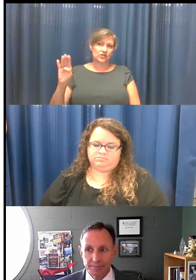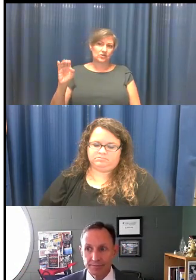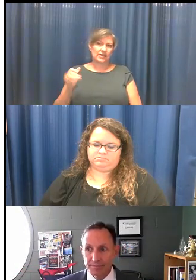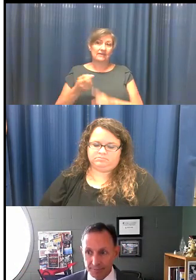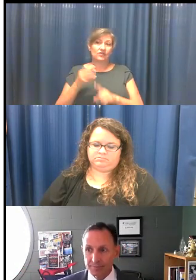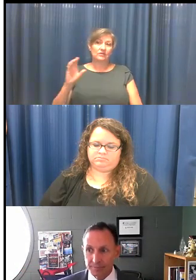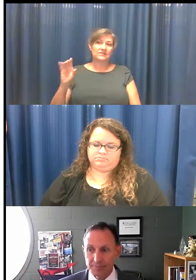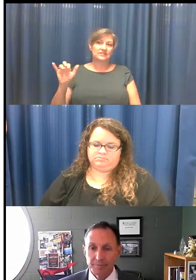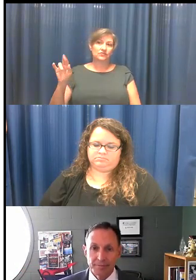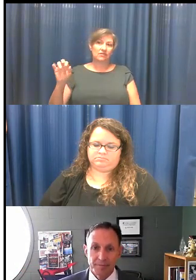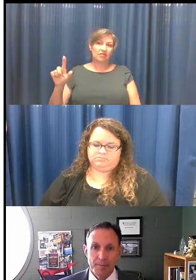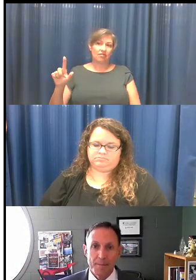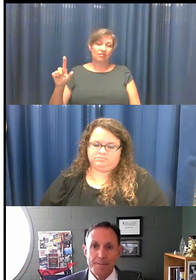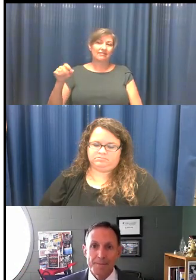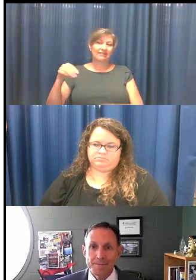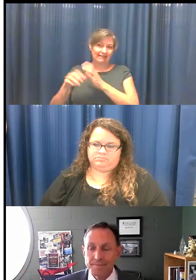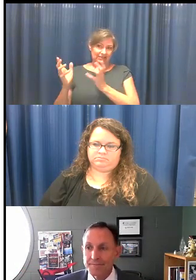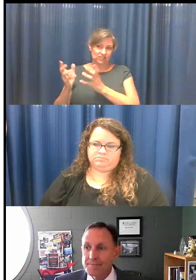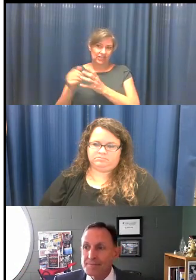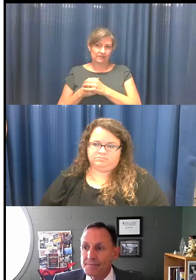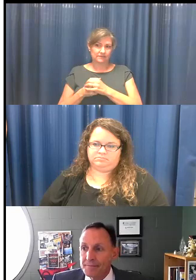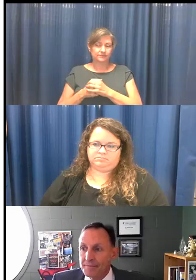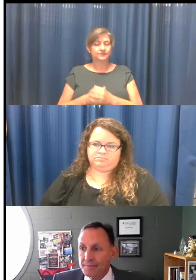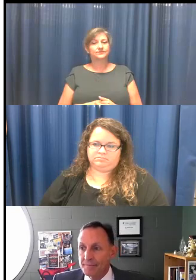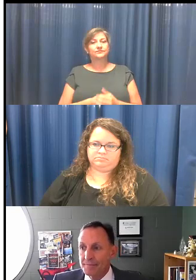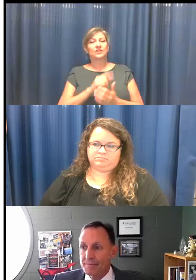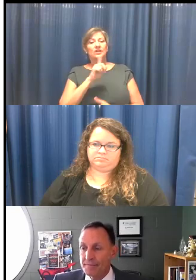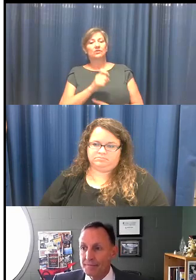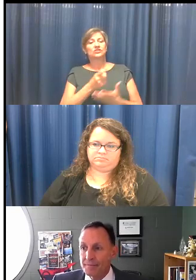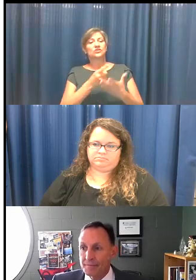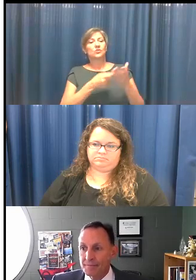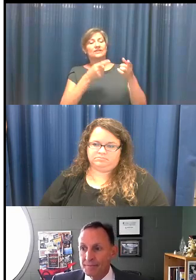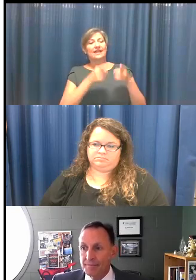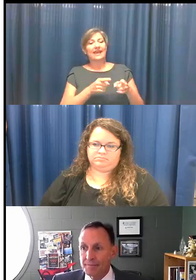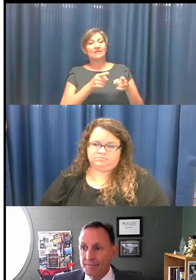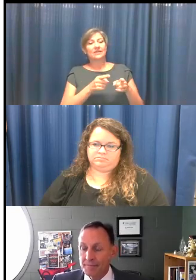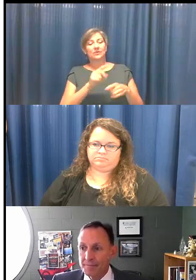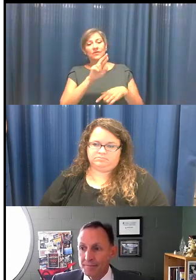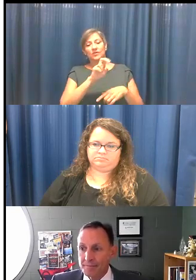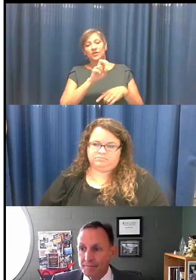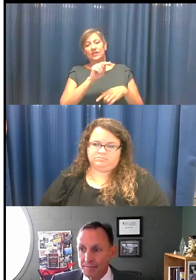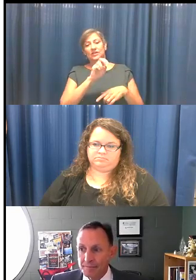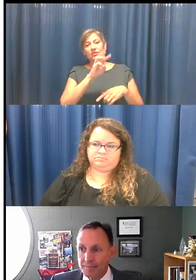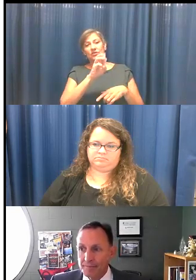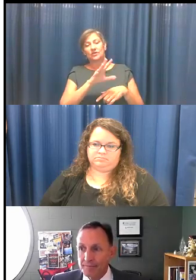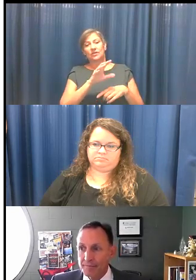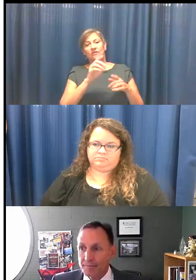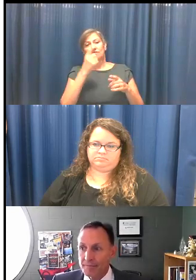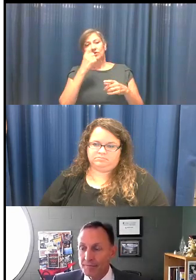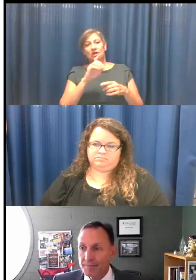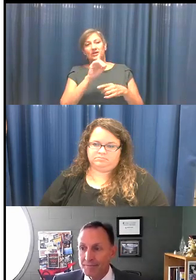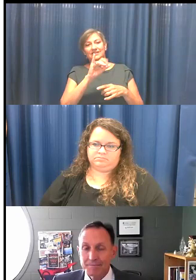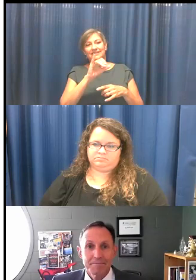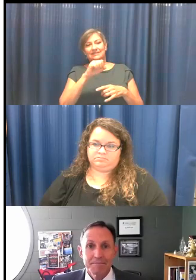in the chat. Question, what is happening with the renewal of our Respondus contract?